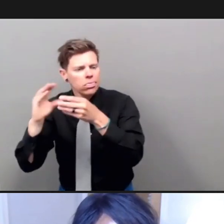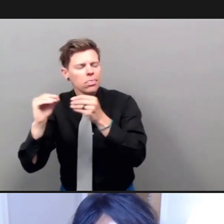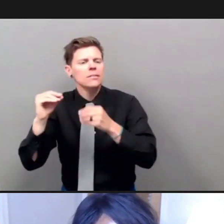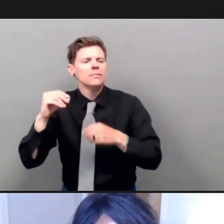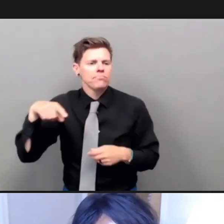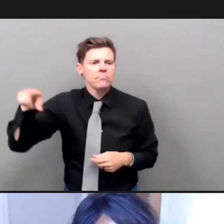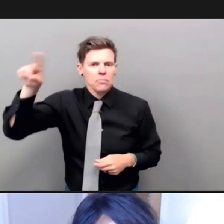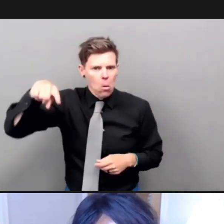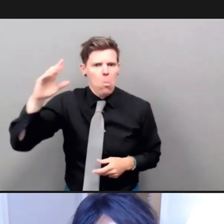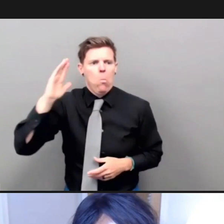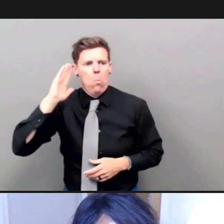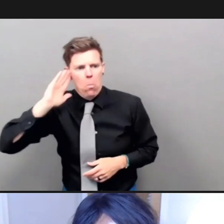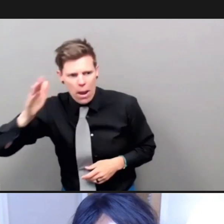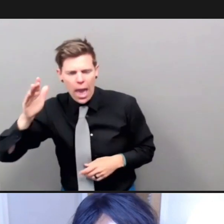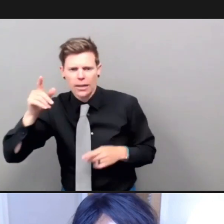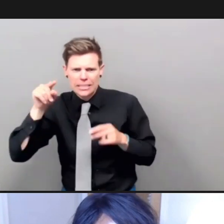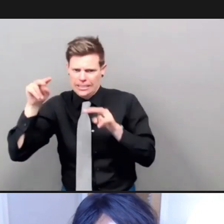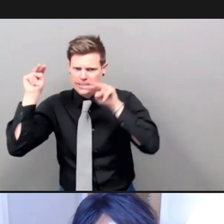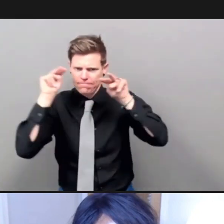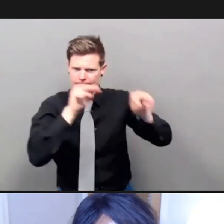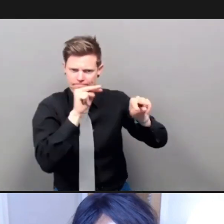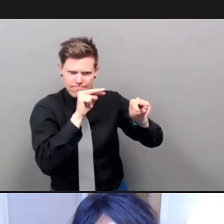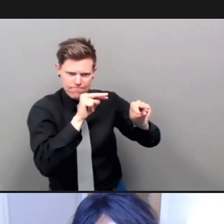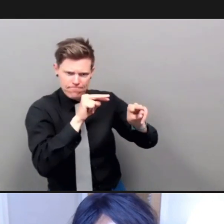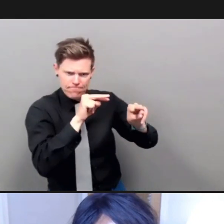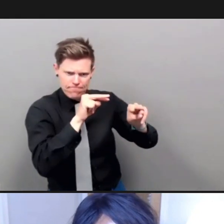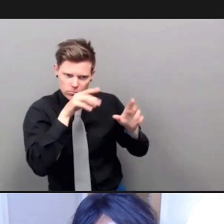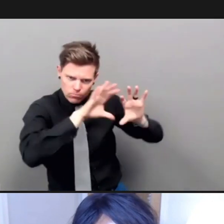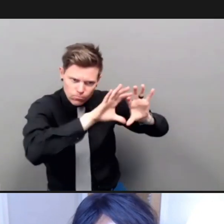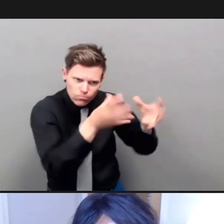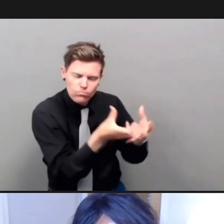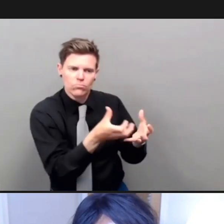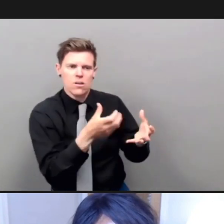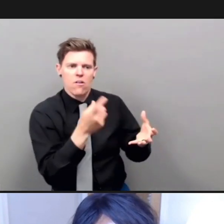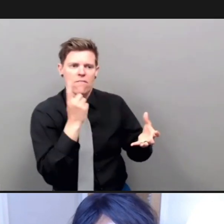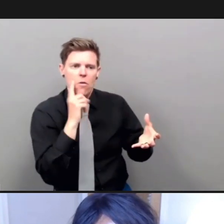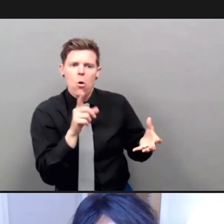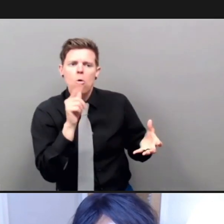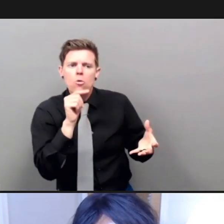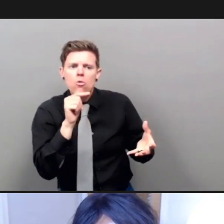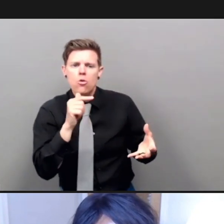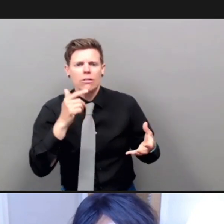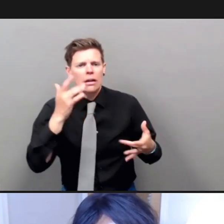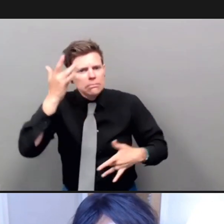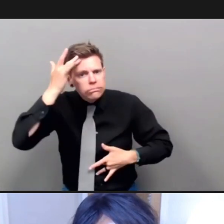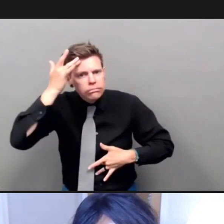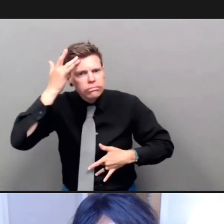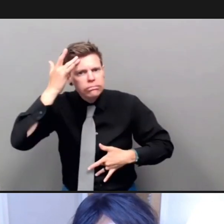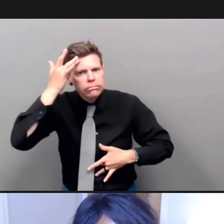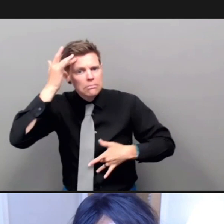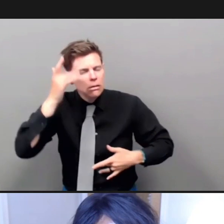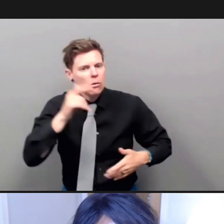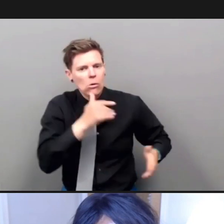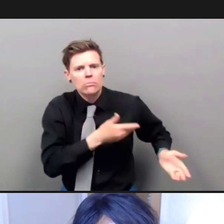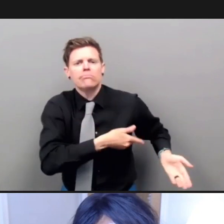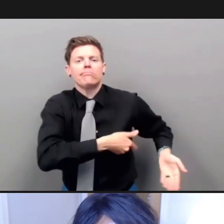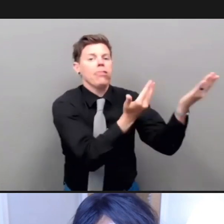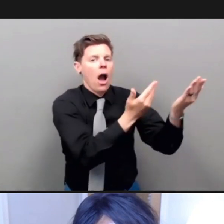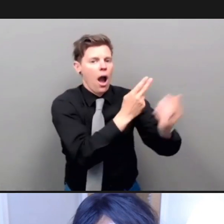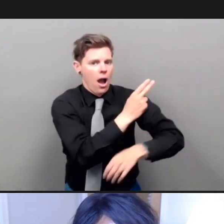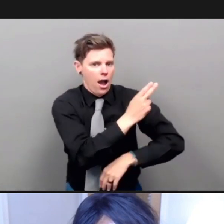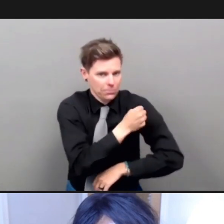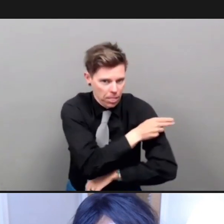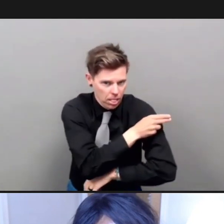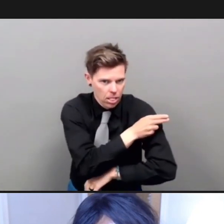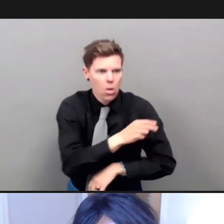breakthrough surveillance efforts to focus on cases that were either hospitalized or died.